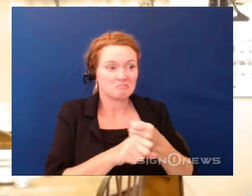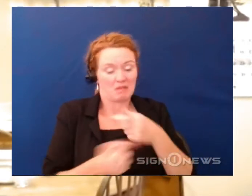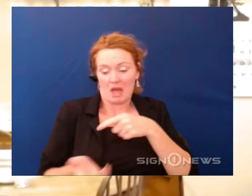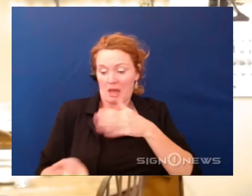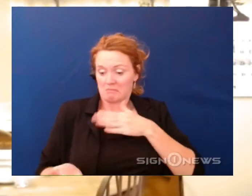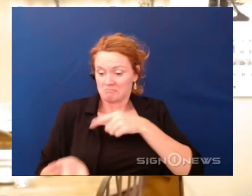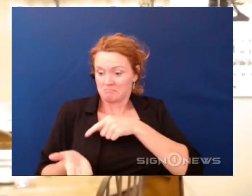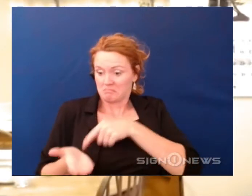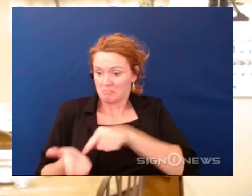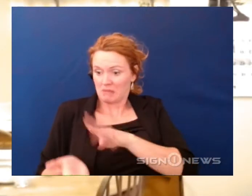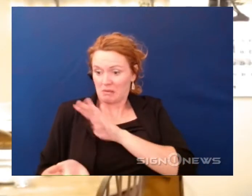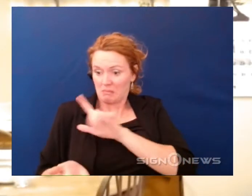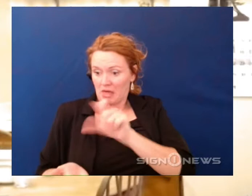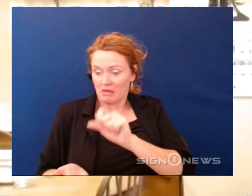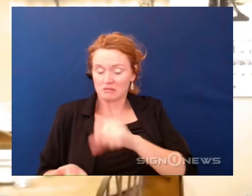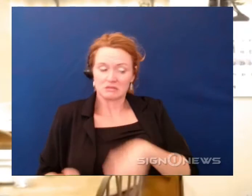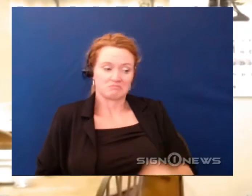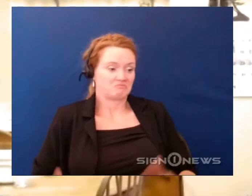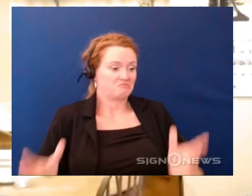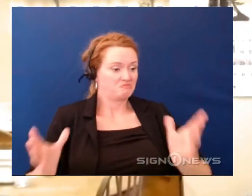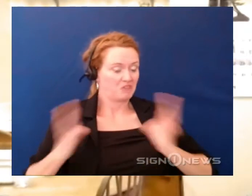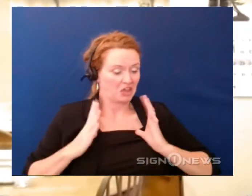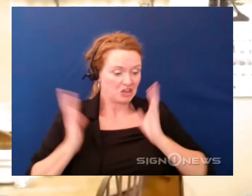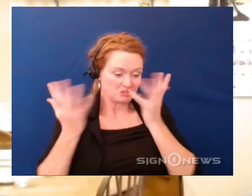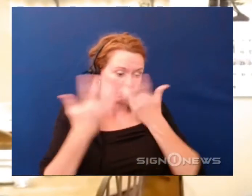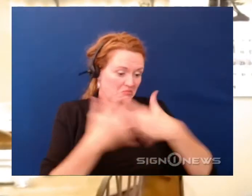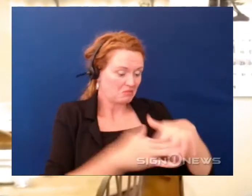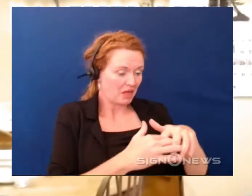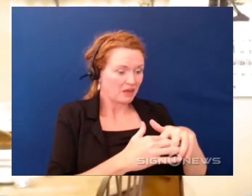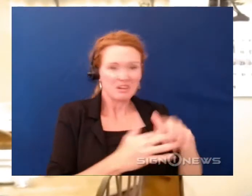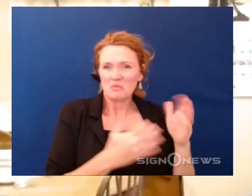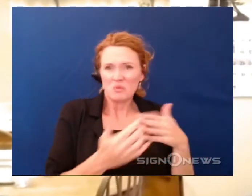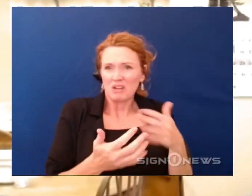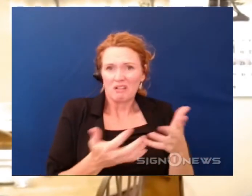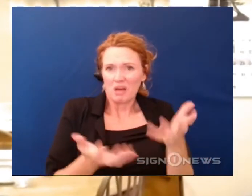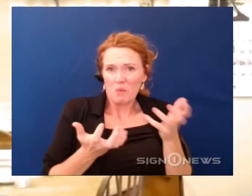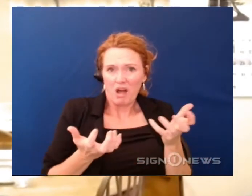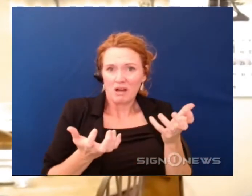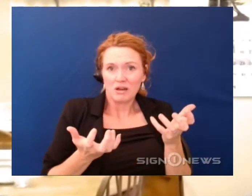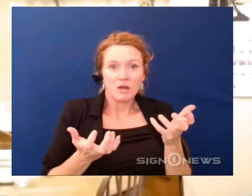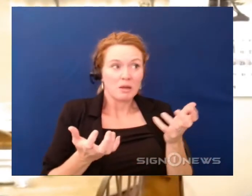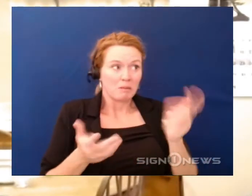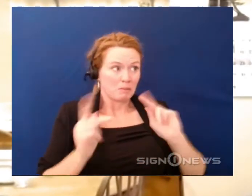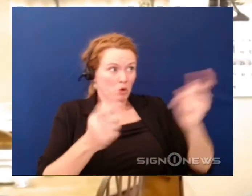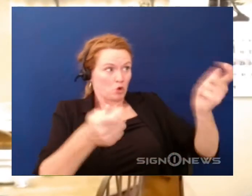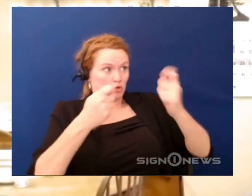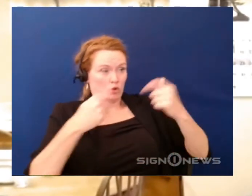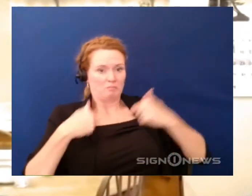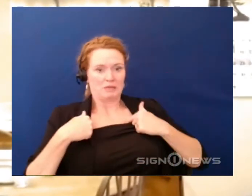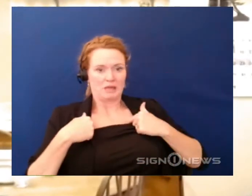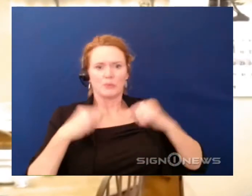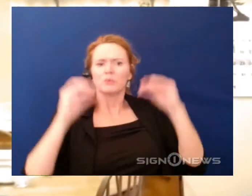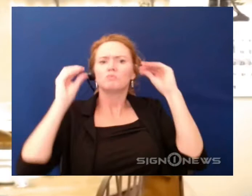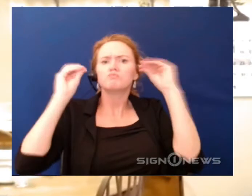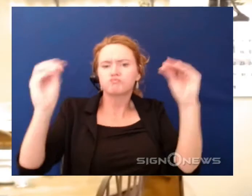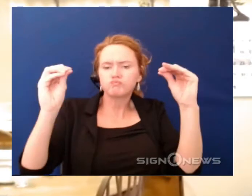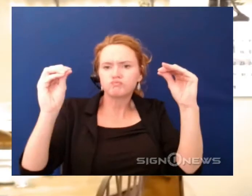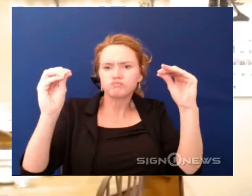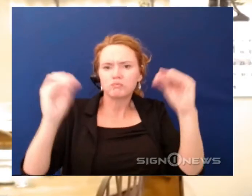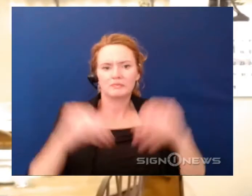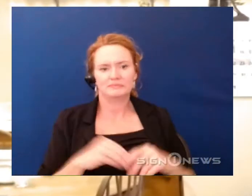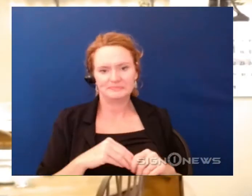bills, plan my vacations, and whatever else. No one has control over me.